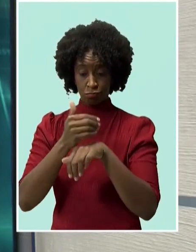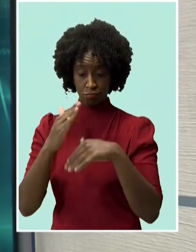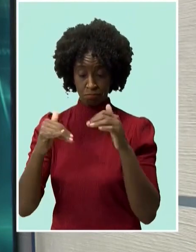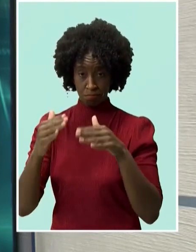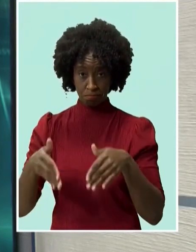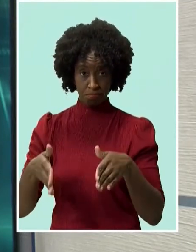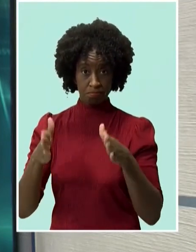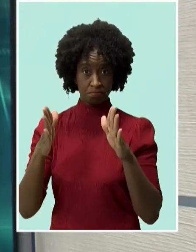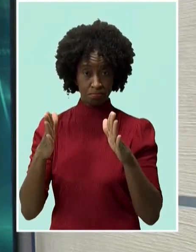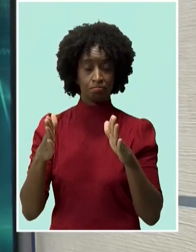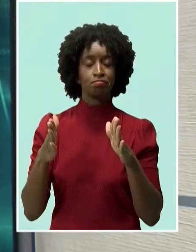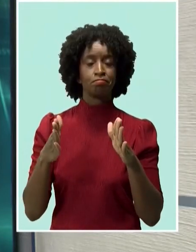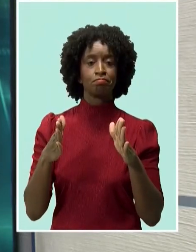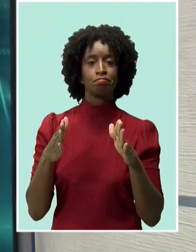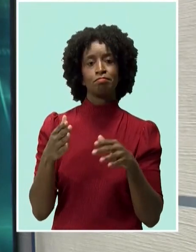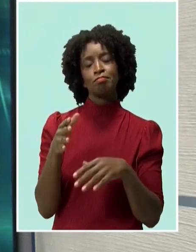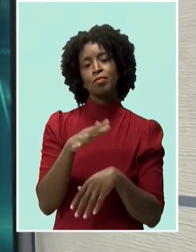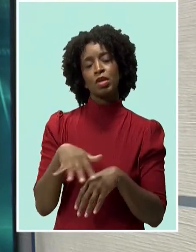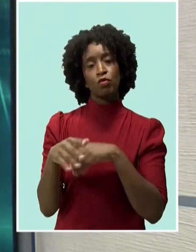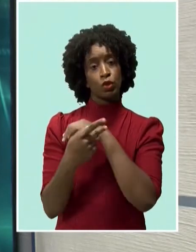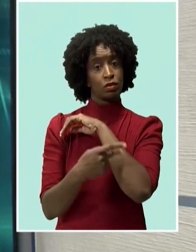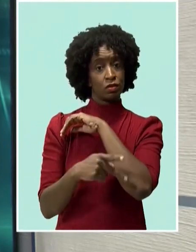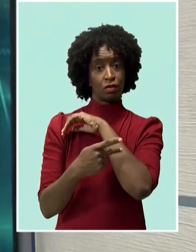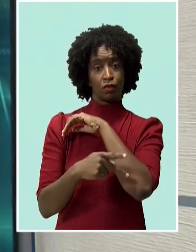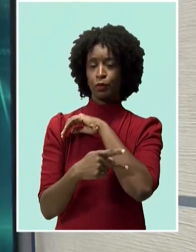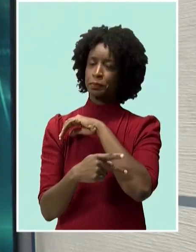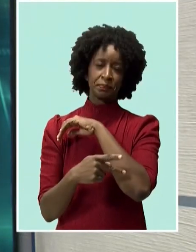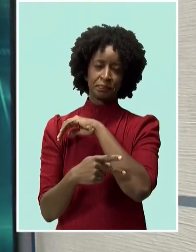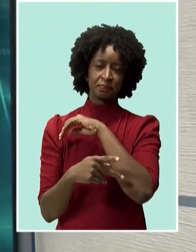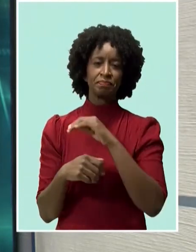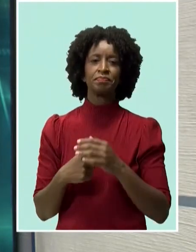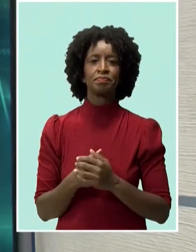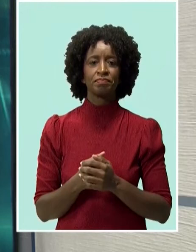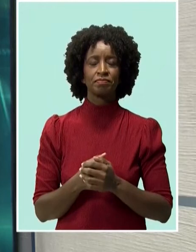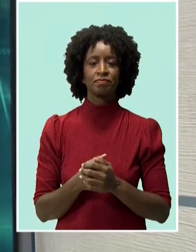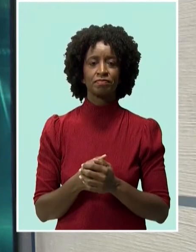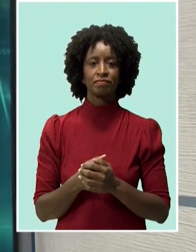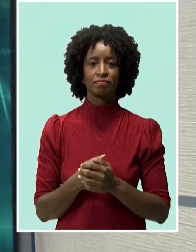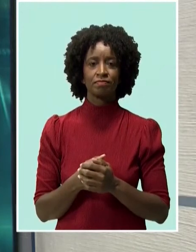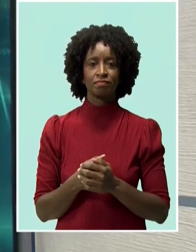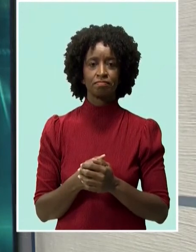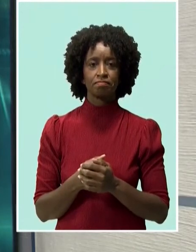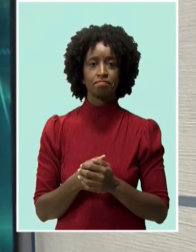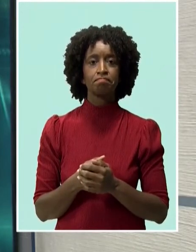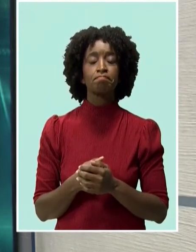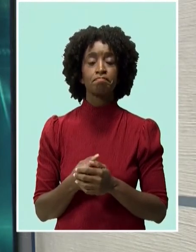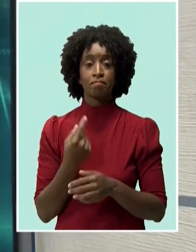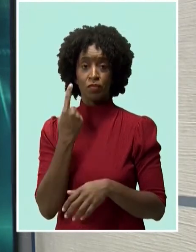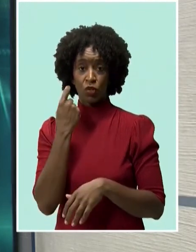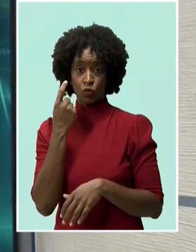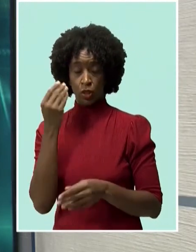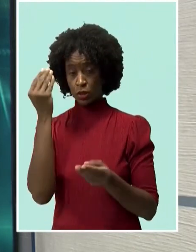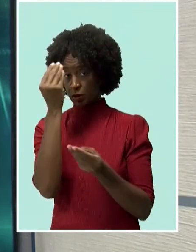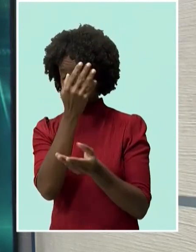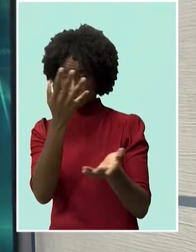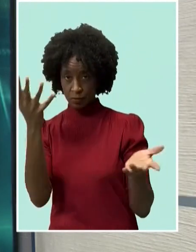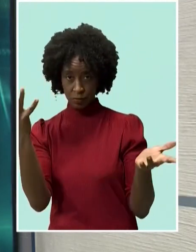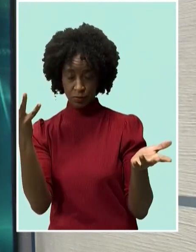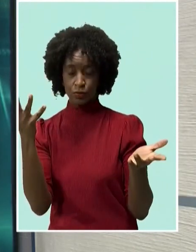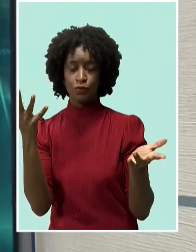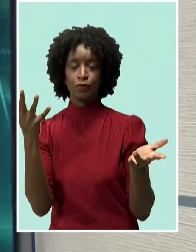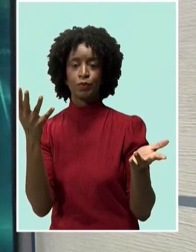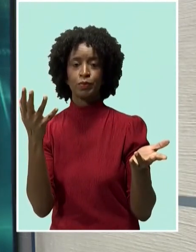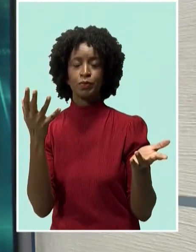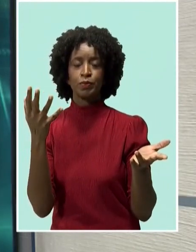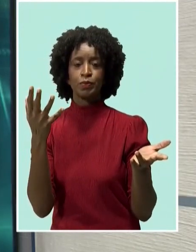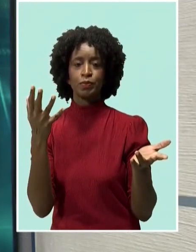St. Philip by Rubis and Hydrogen de France. This is according to Press Relations Caribbean Officer Aidan Rogers, who says it will